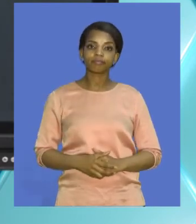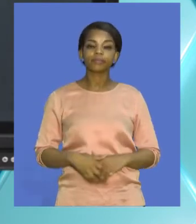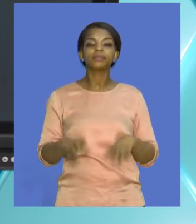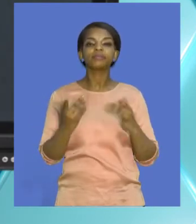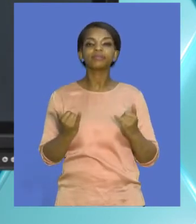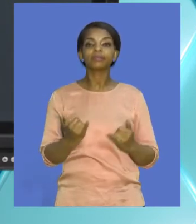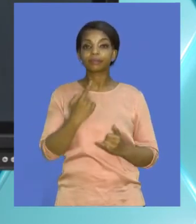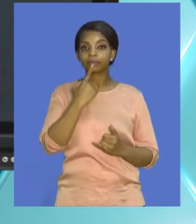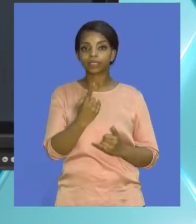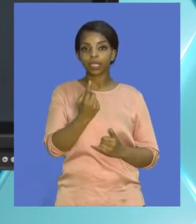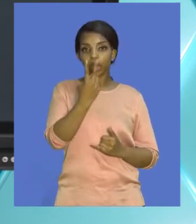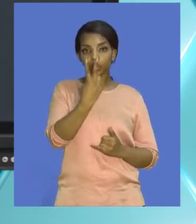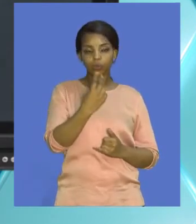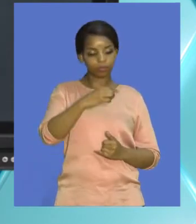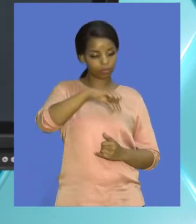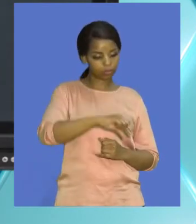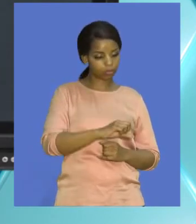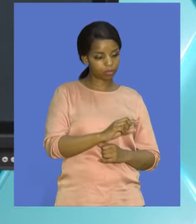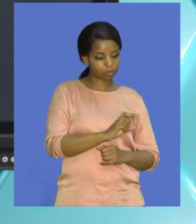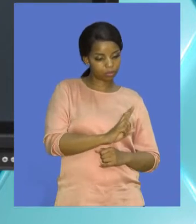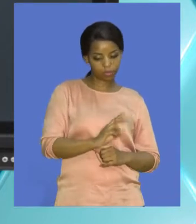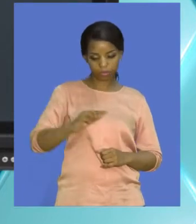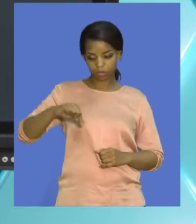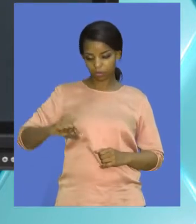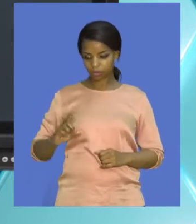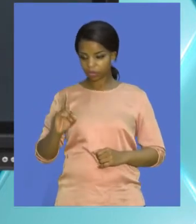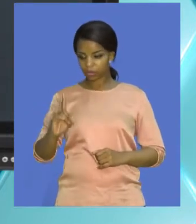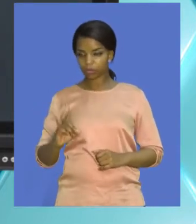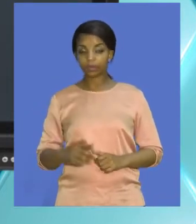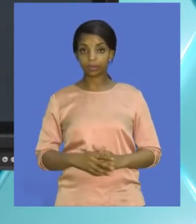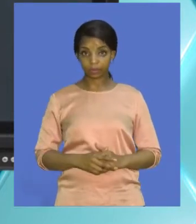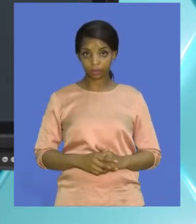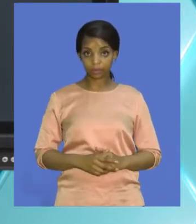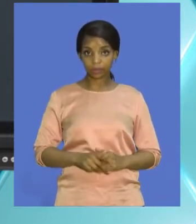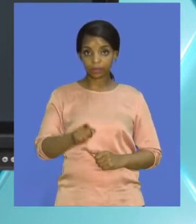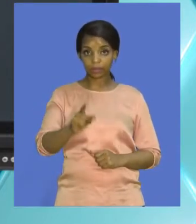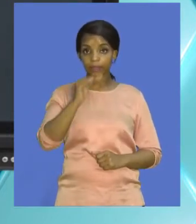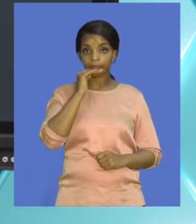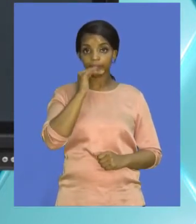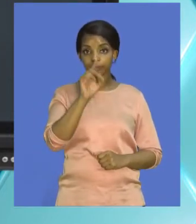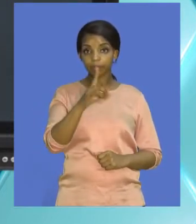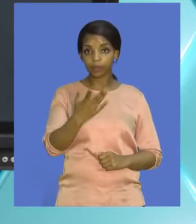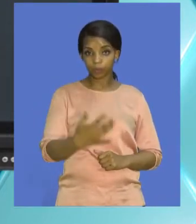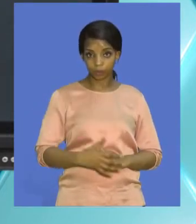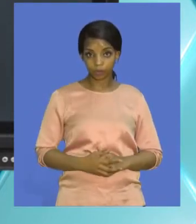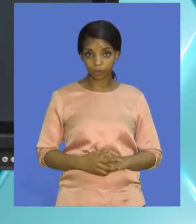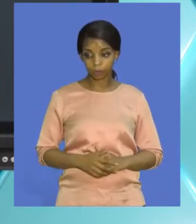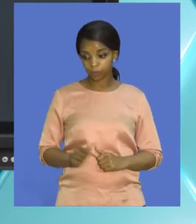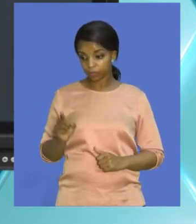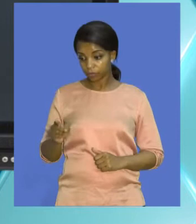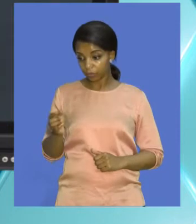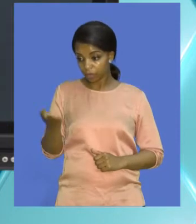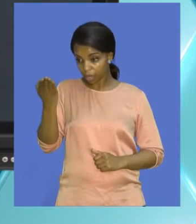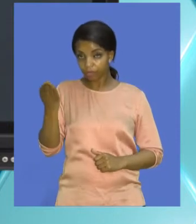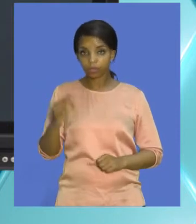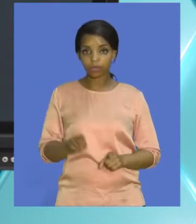variables becoming inversely proportional to each other, what that simply means is that when one increases, the opposite happens